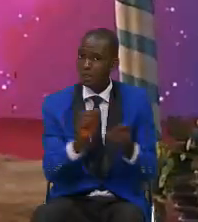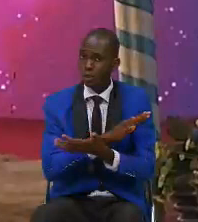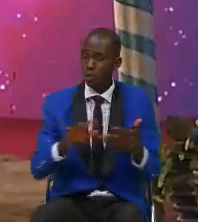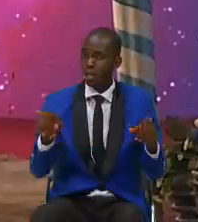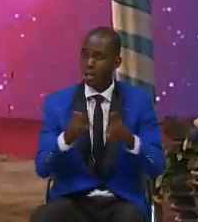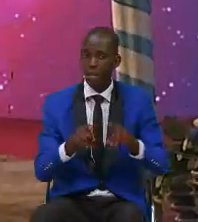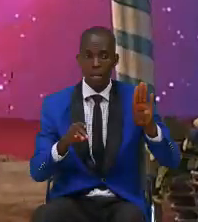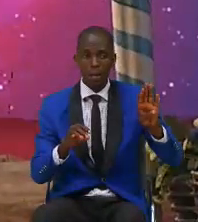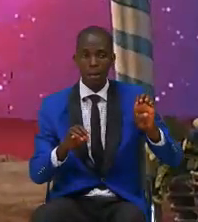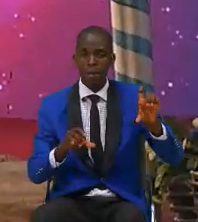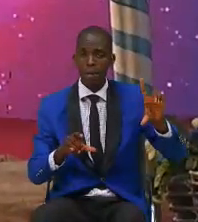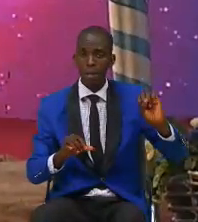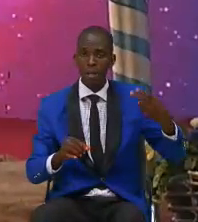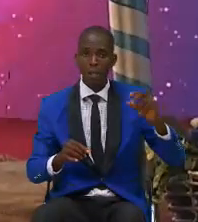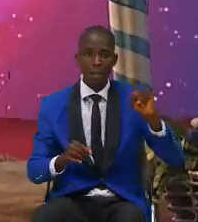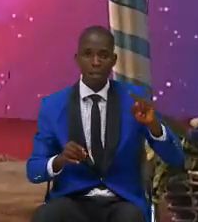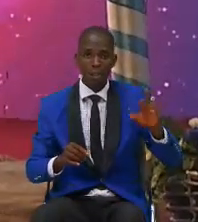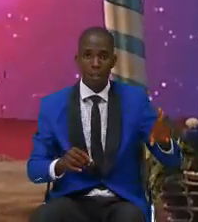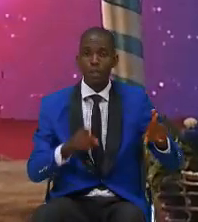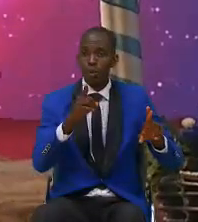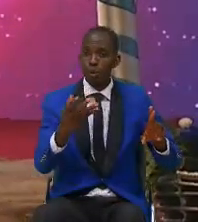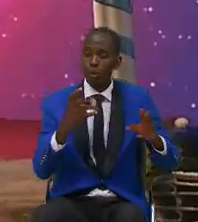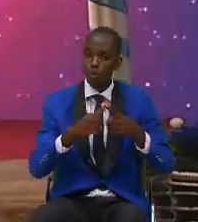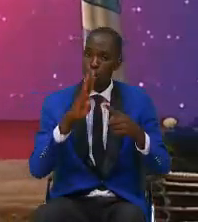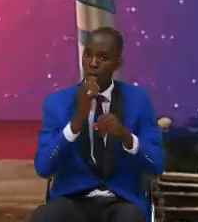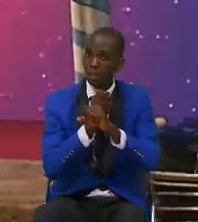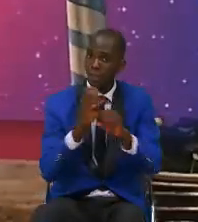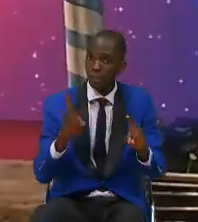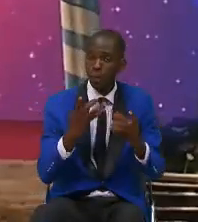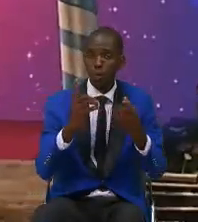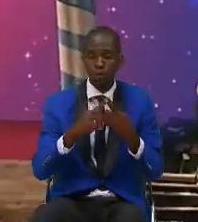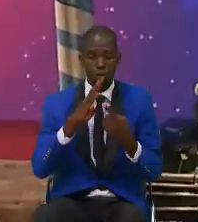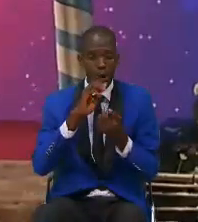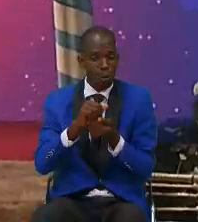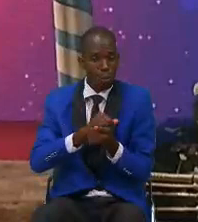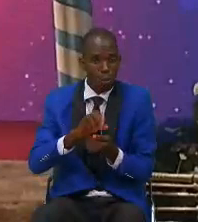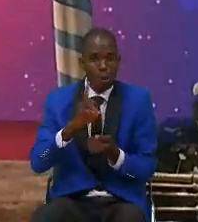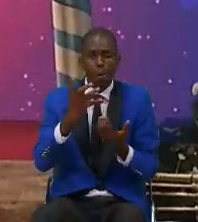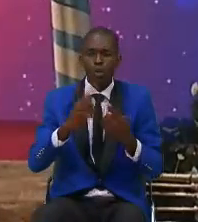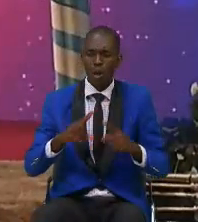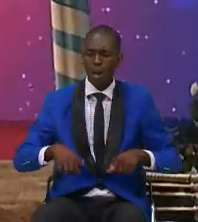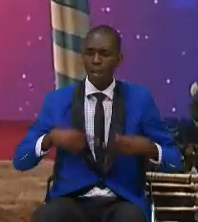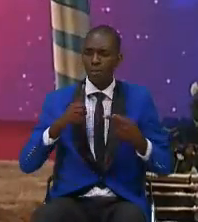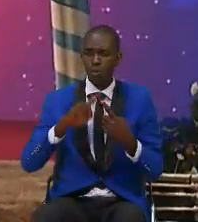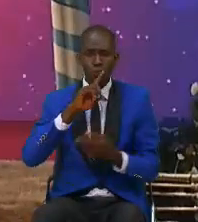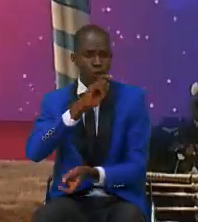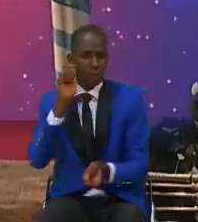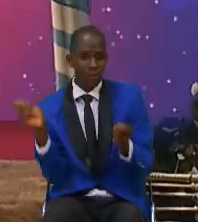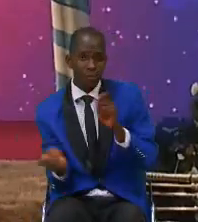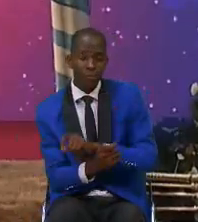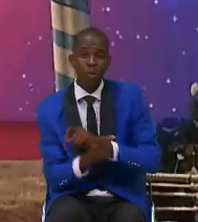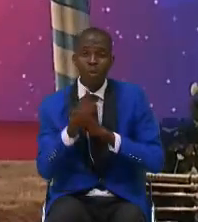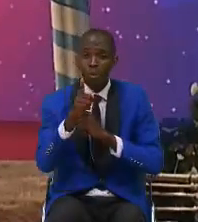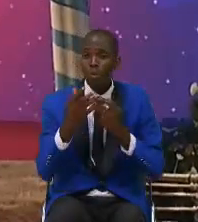perish like Belshazzar. You want to be saved. You want to be washed. You want to be cleansed. You want your life to be